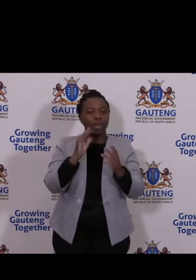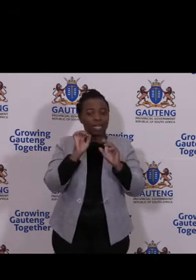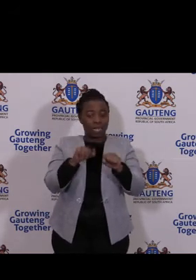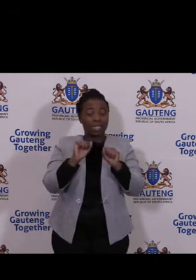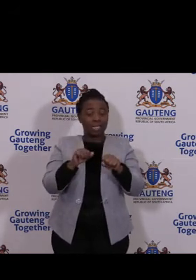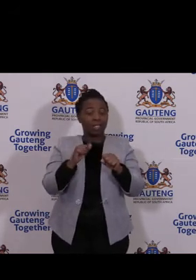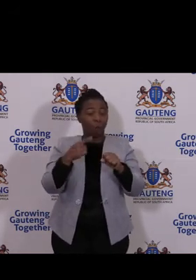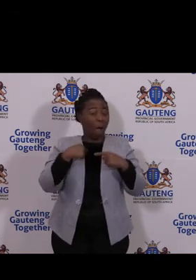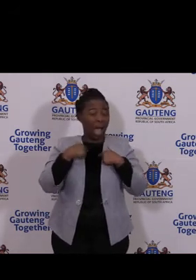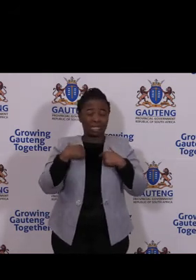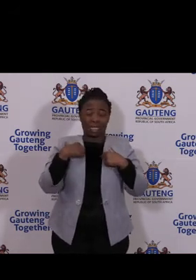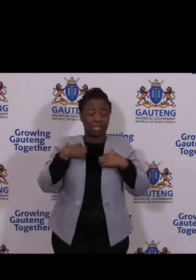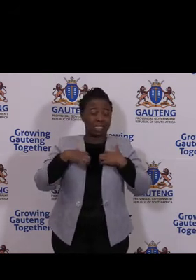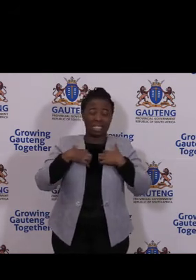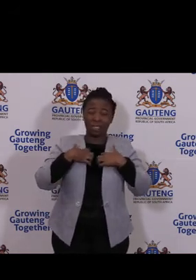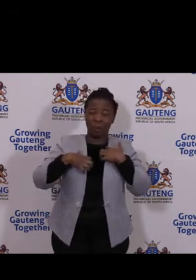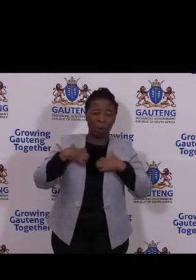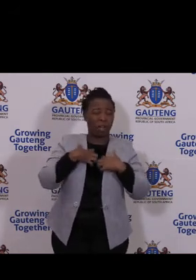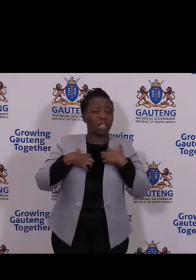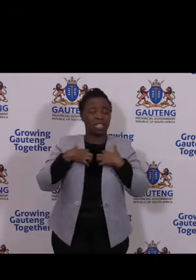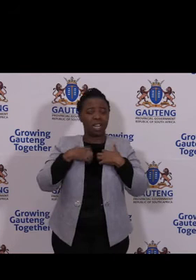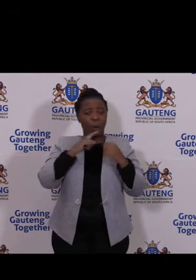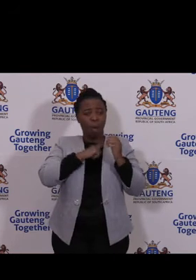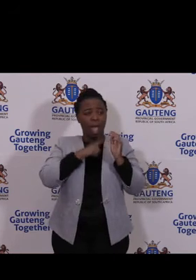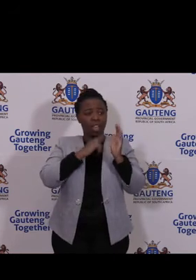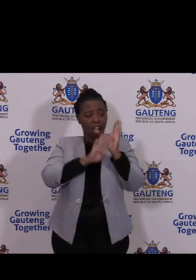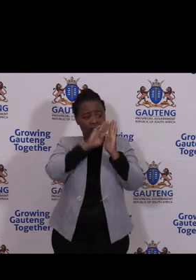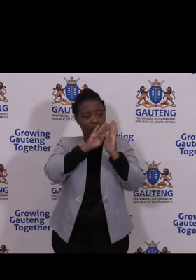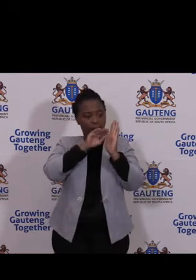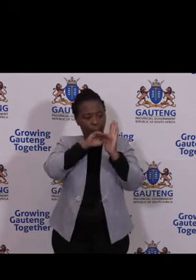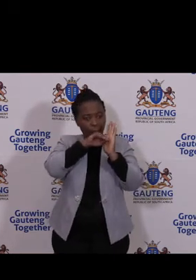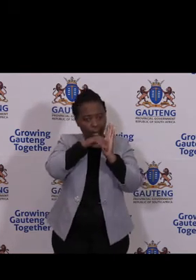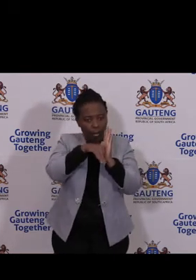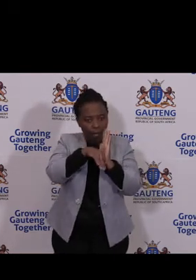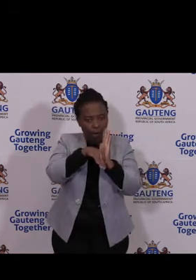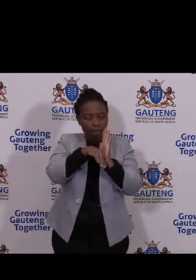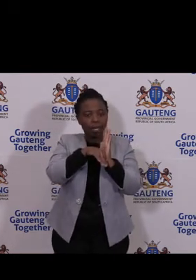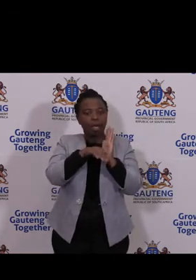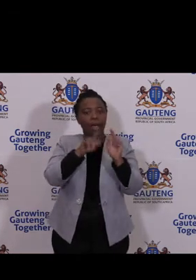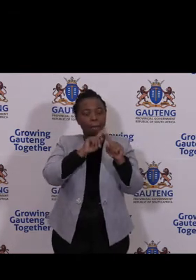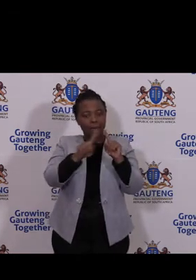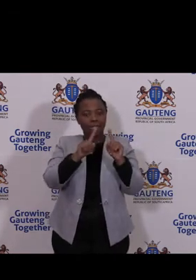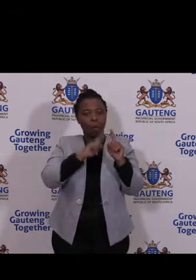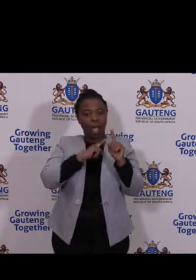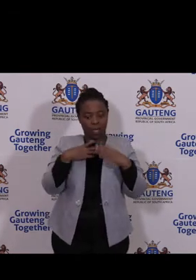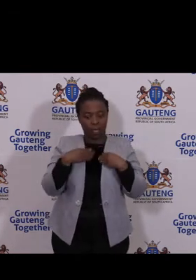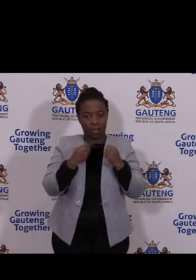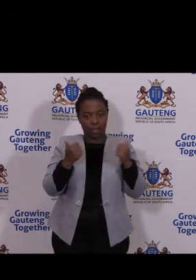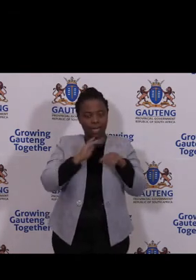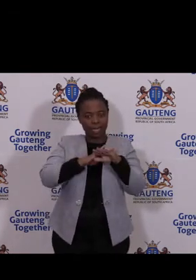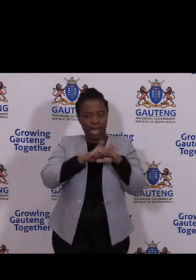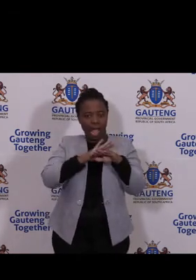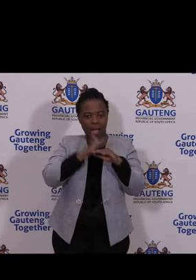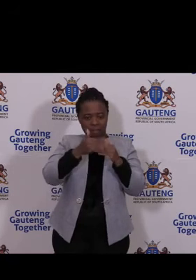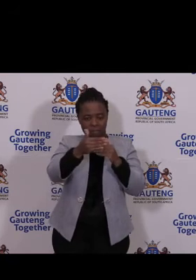anxious moment when our recovery started to slow down. But because recoveries are a function of time in many respects,